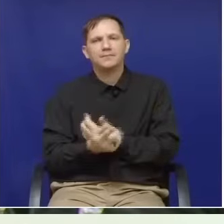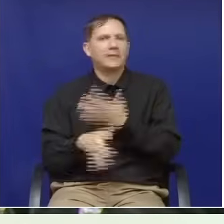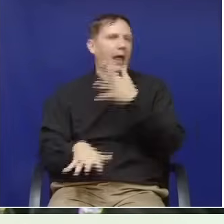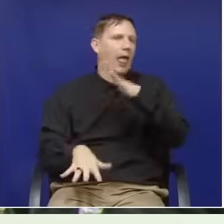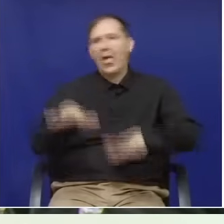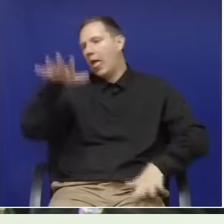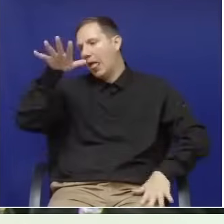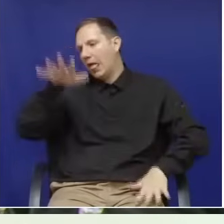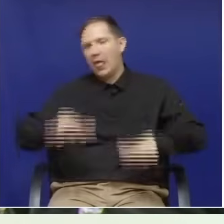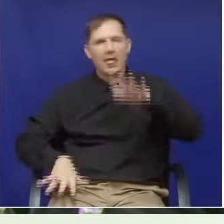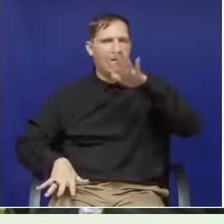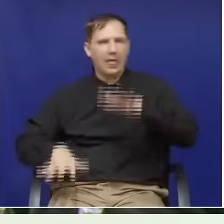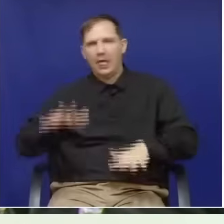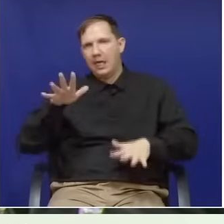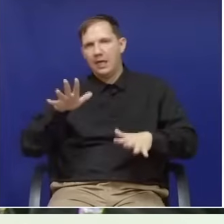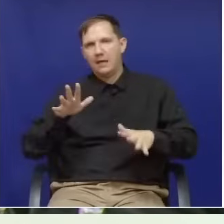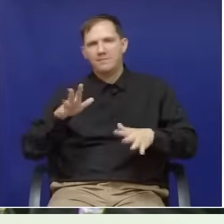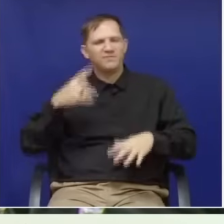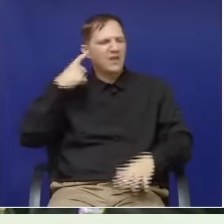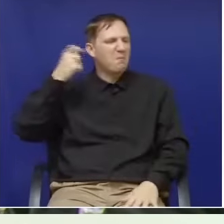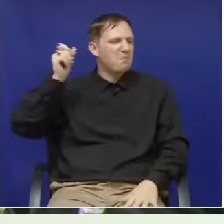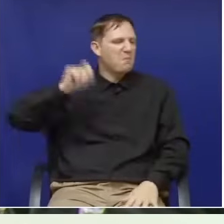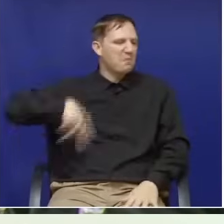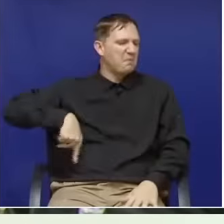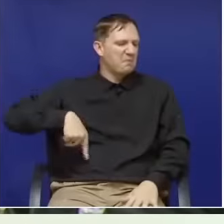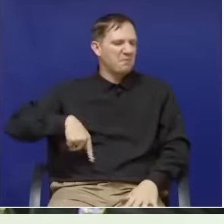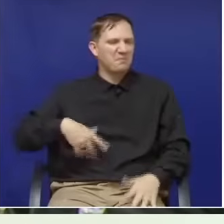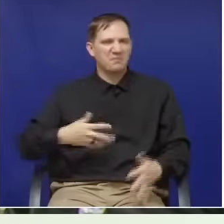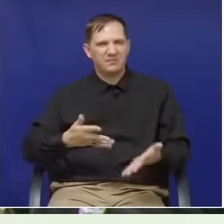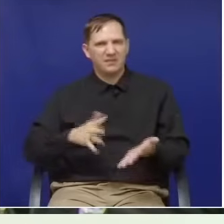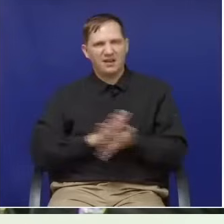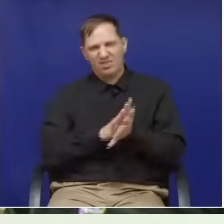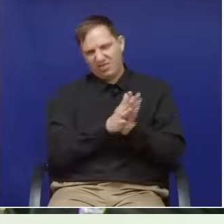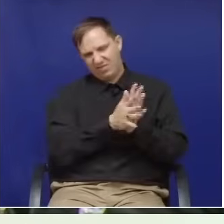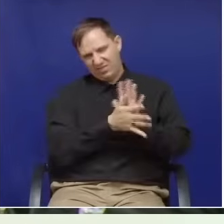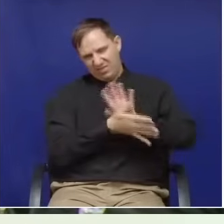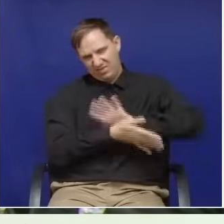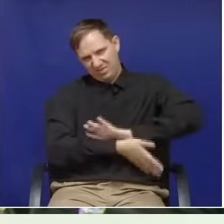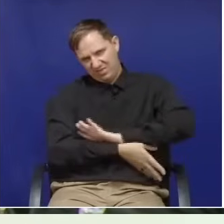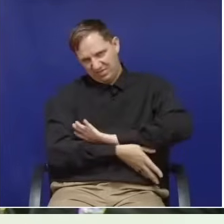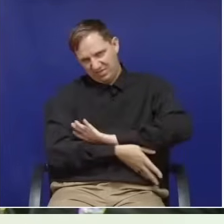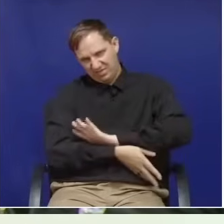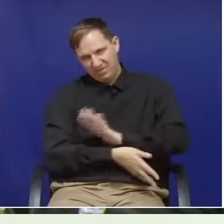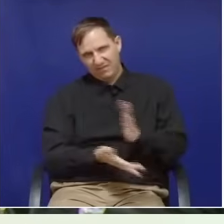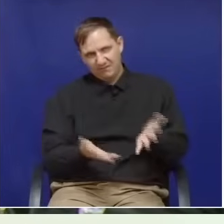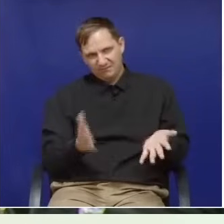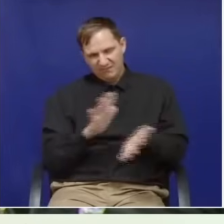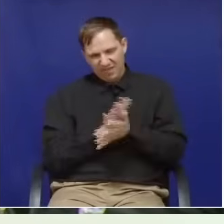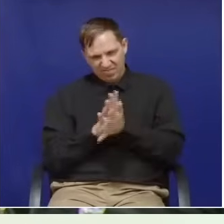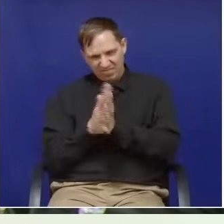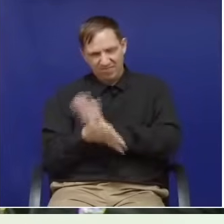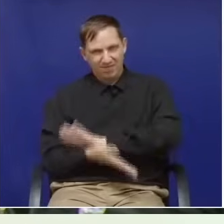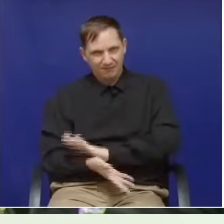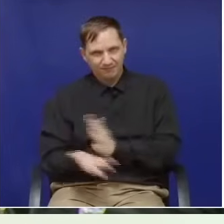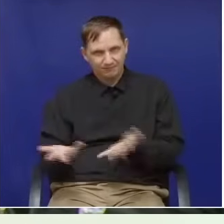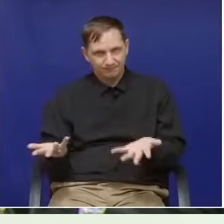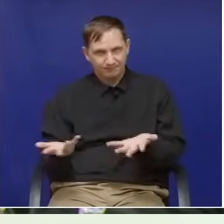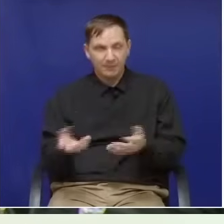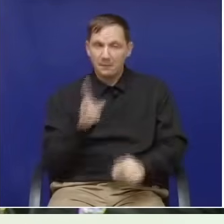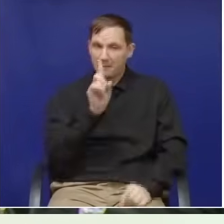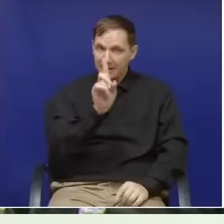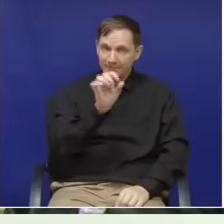instability, ill discipline, and affect the agency as a consequence. The SAPS has,